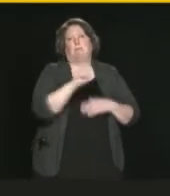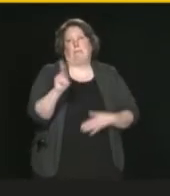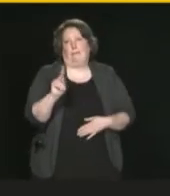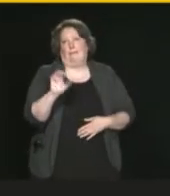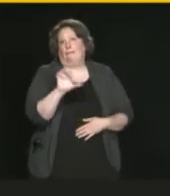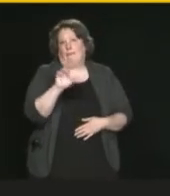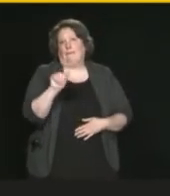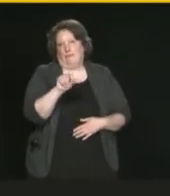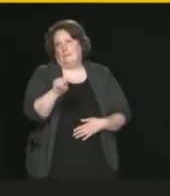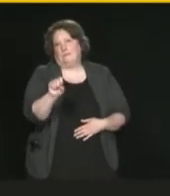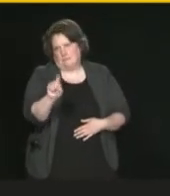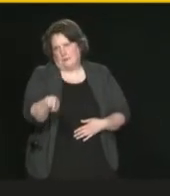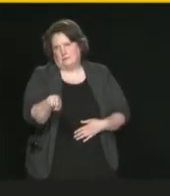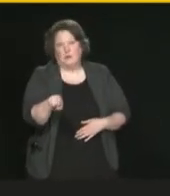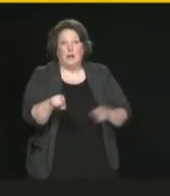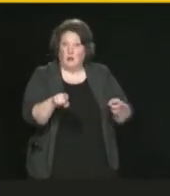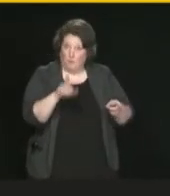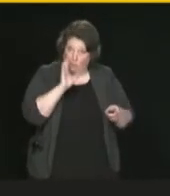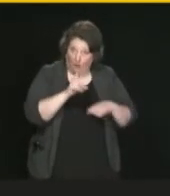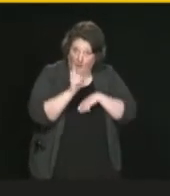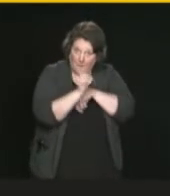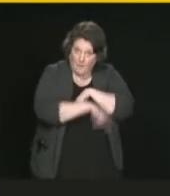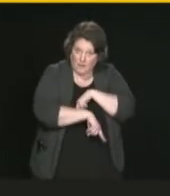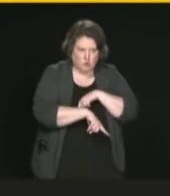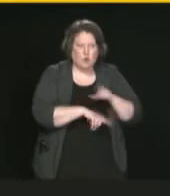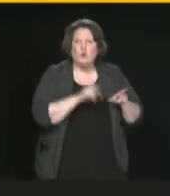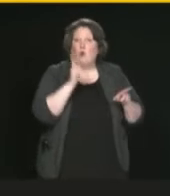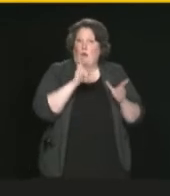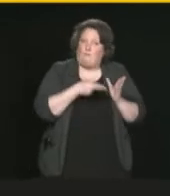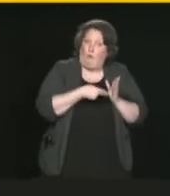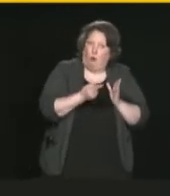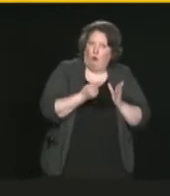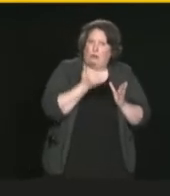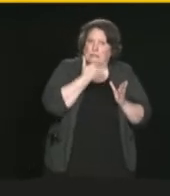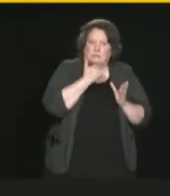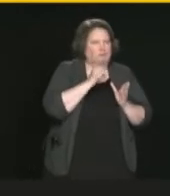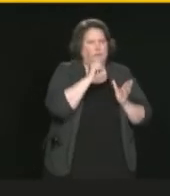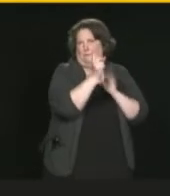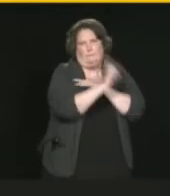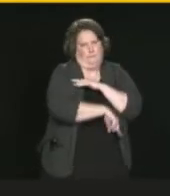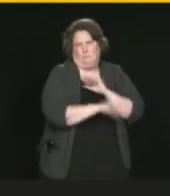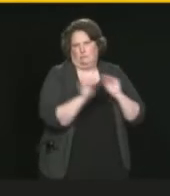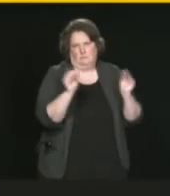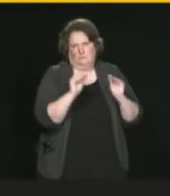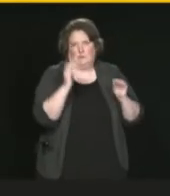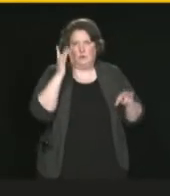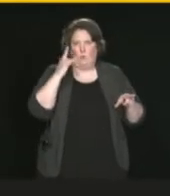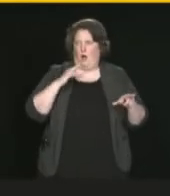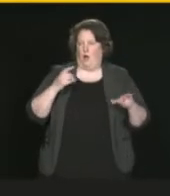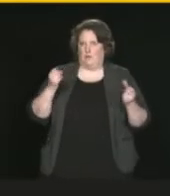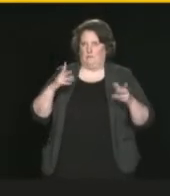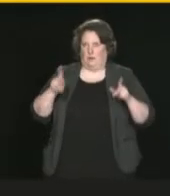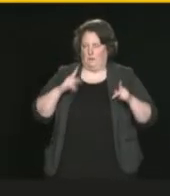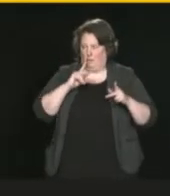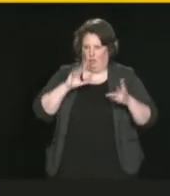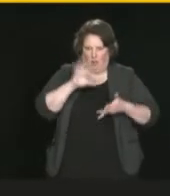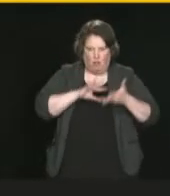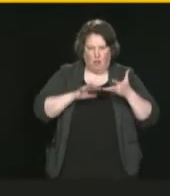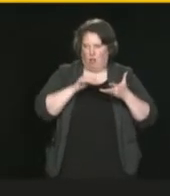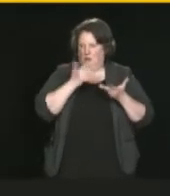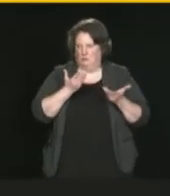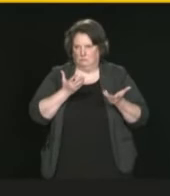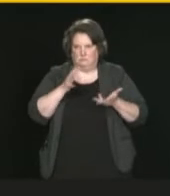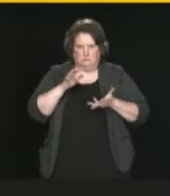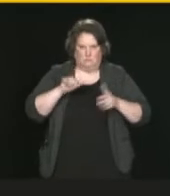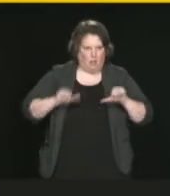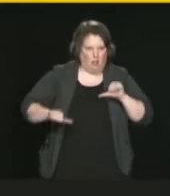made a mistake where there was so much uncertainty at the time. At the same time, we need to have concrete